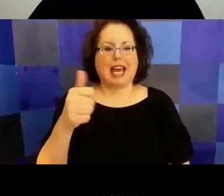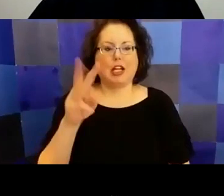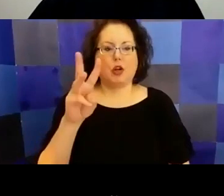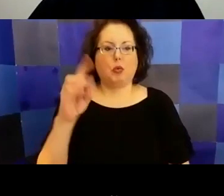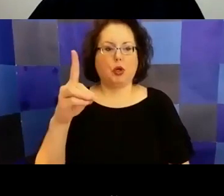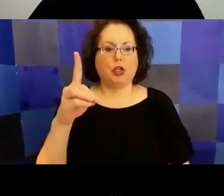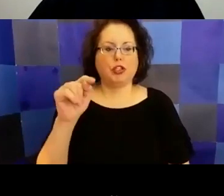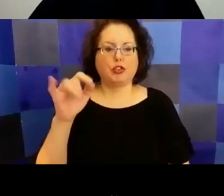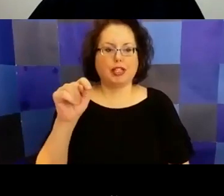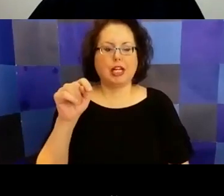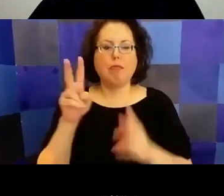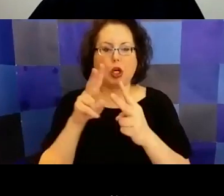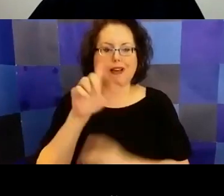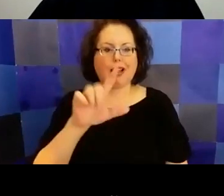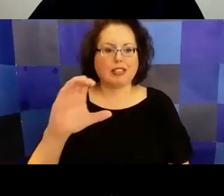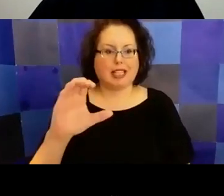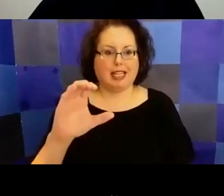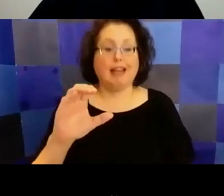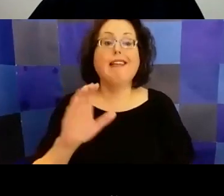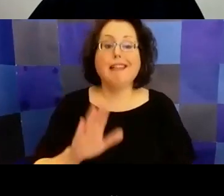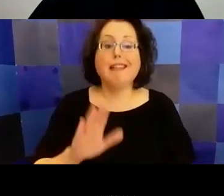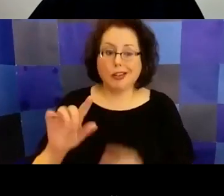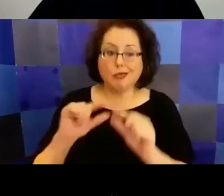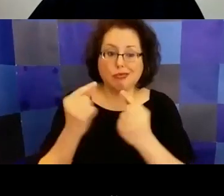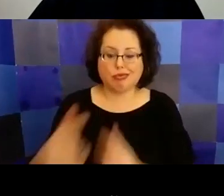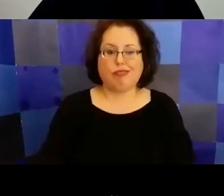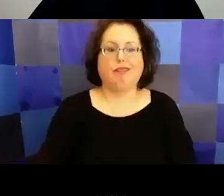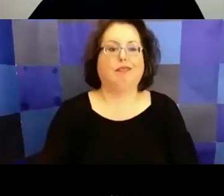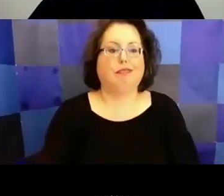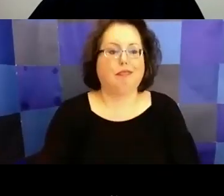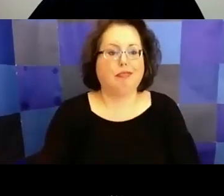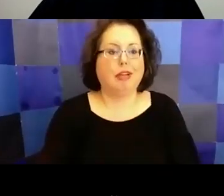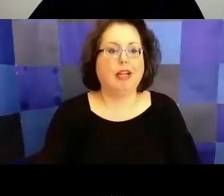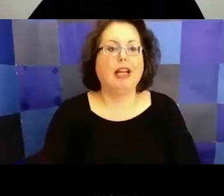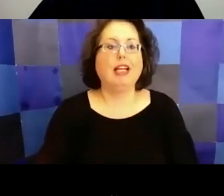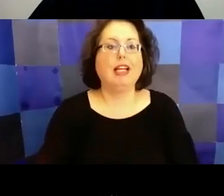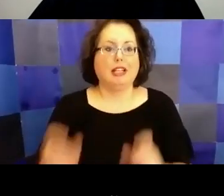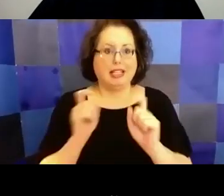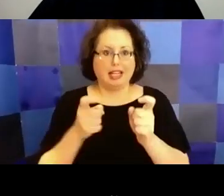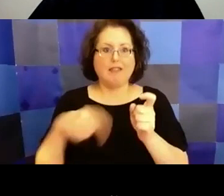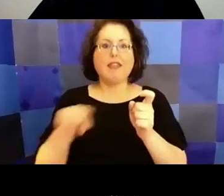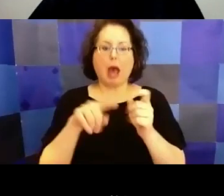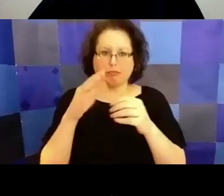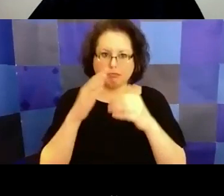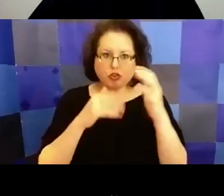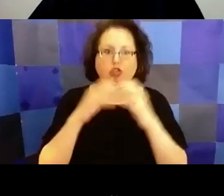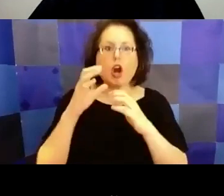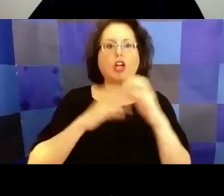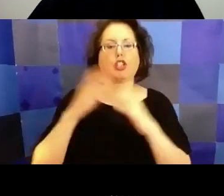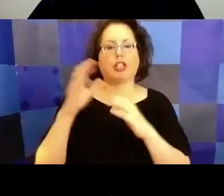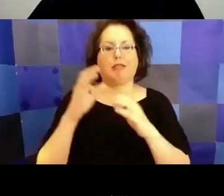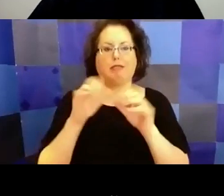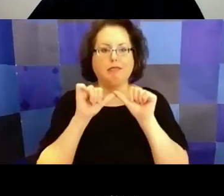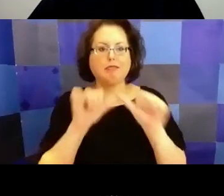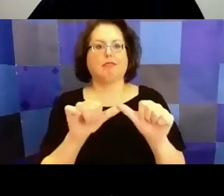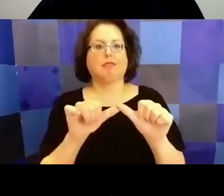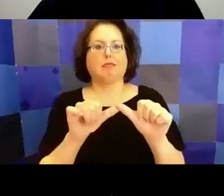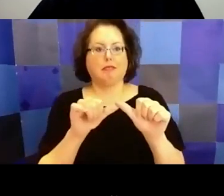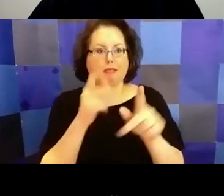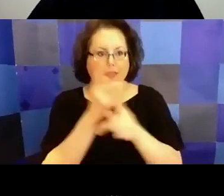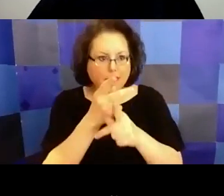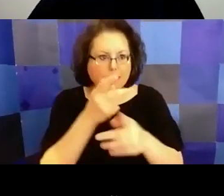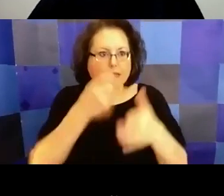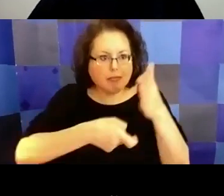LLC, their successors, and assigns the privilege and license to construct, maintain, and use at their own cost